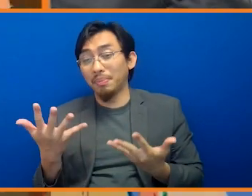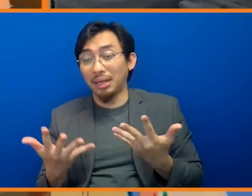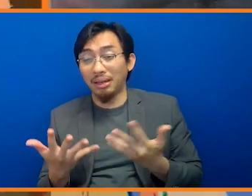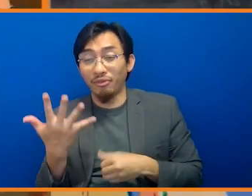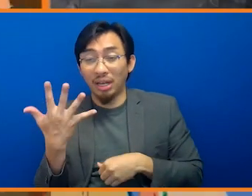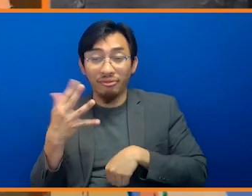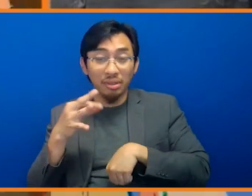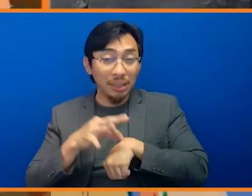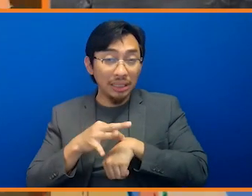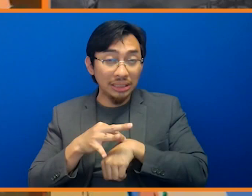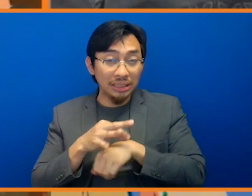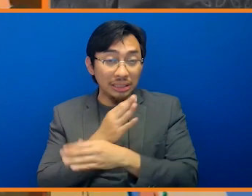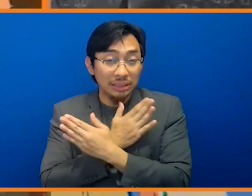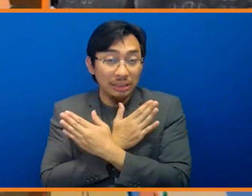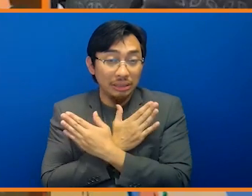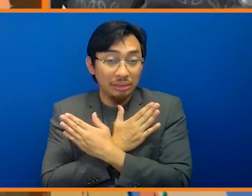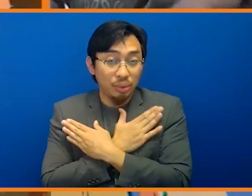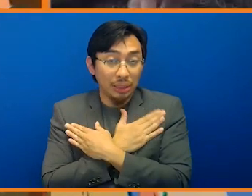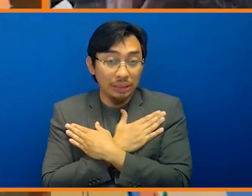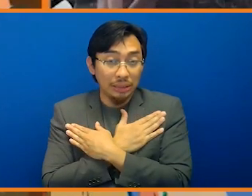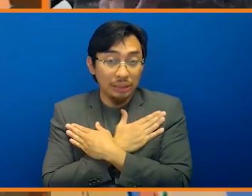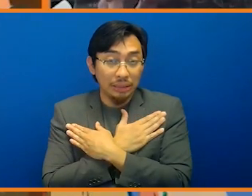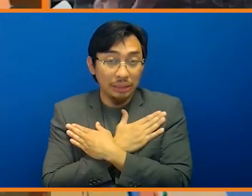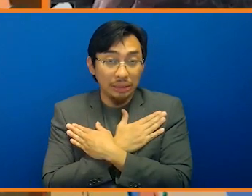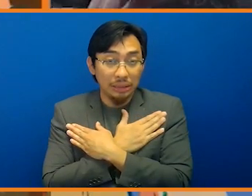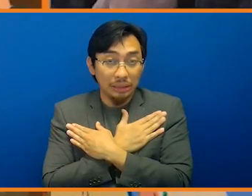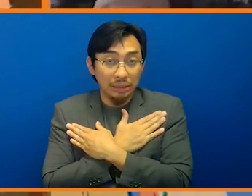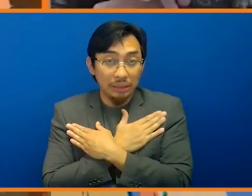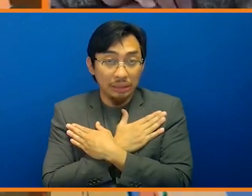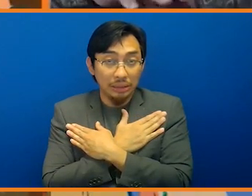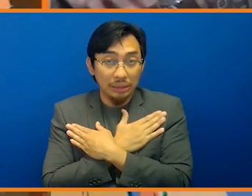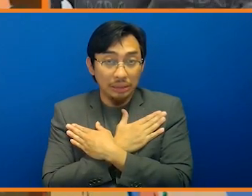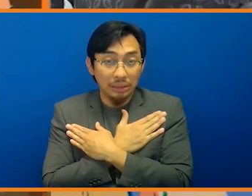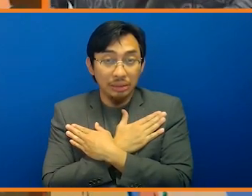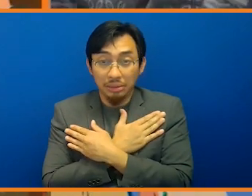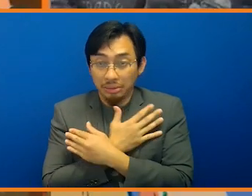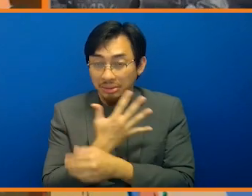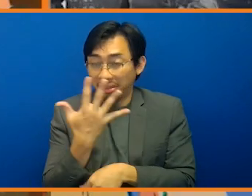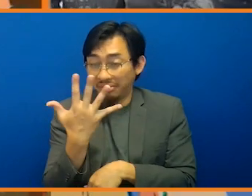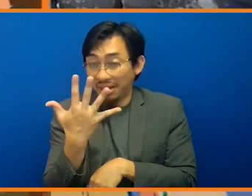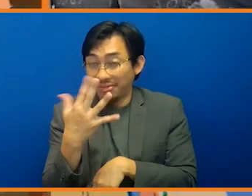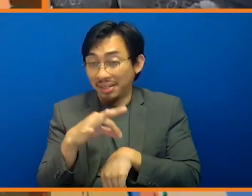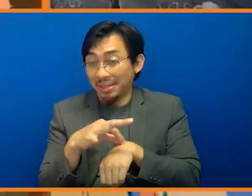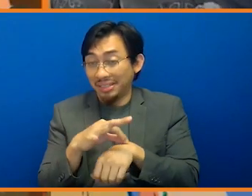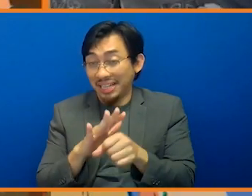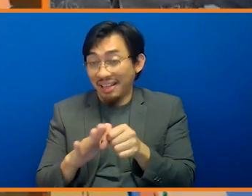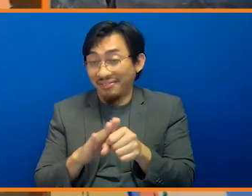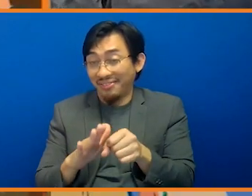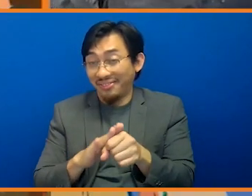Next, we will have maybe 5 minutes for break. Yeah, 5 minutes enough.